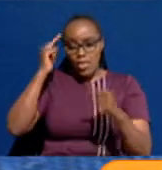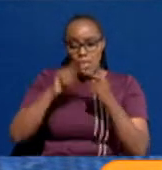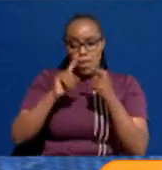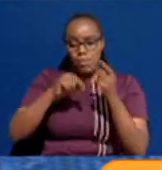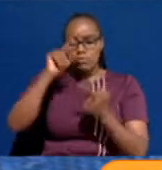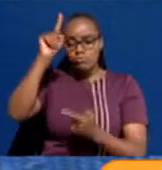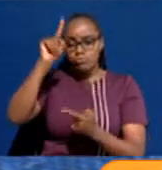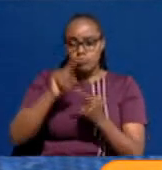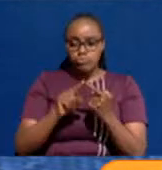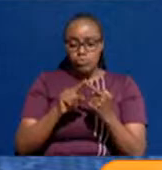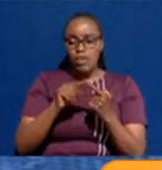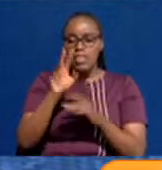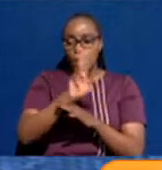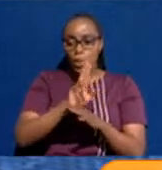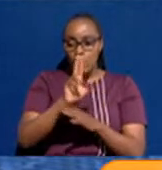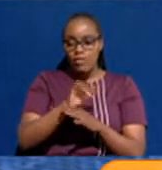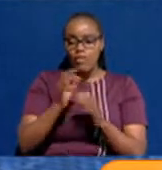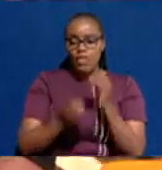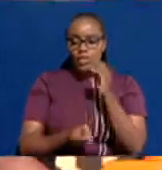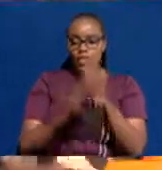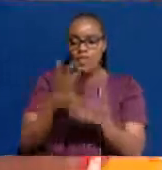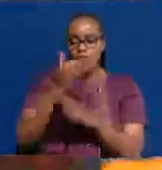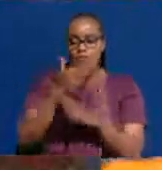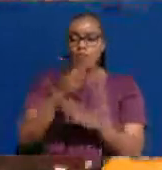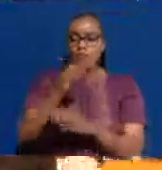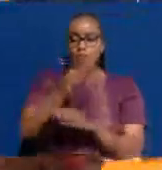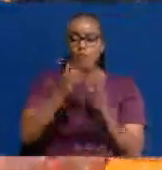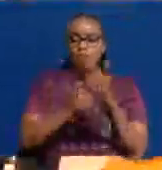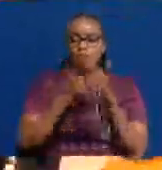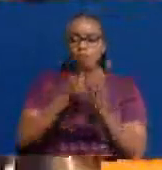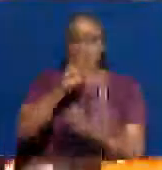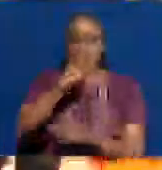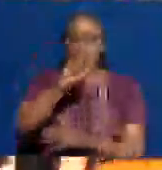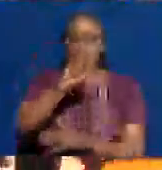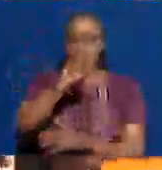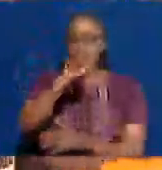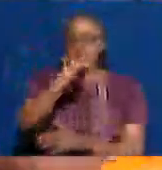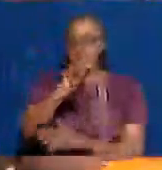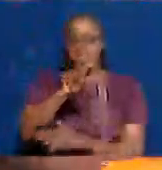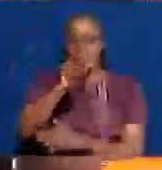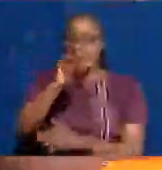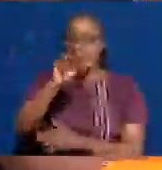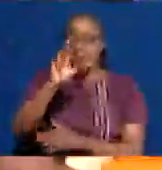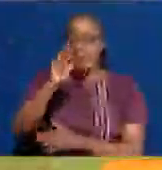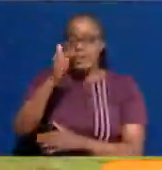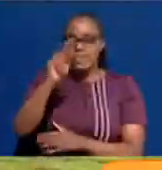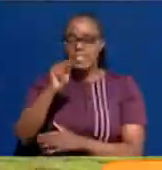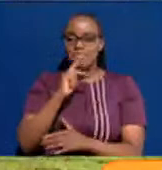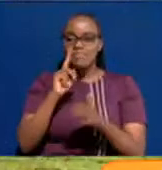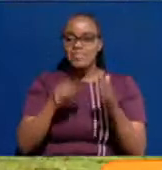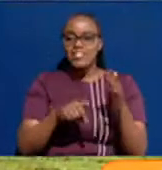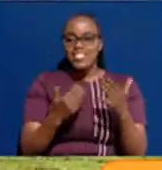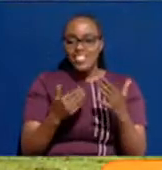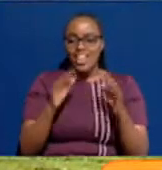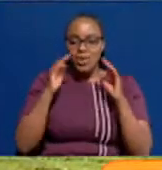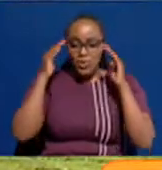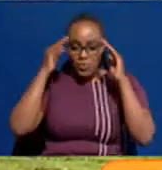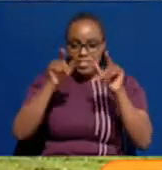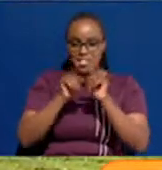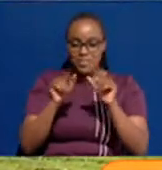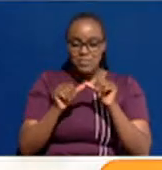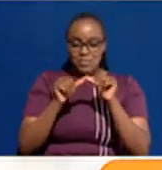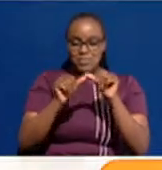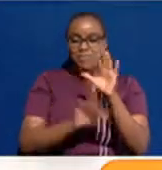carbon footprint. Speaking during the launch of the plant, Sasini's group managing director Martin Ochieng said that they are committed to the